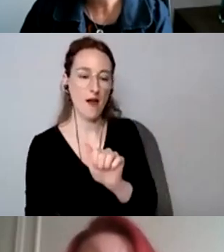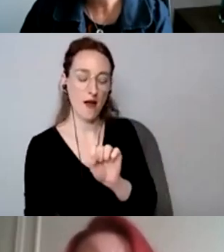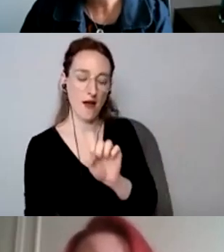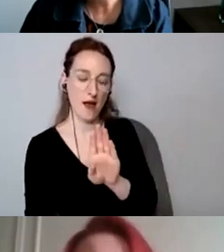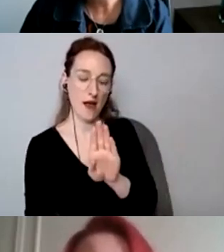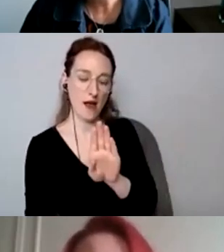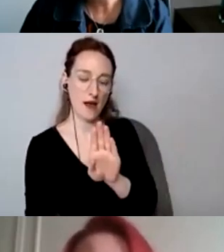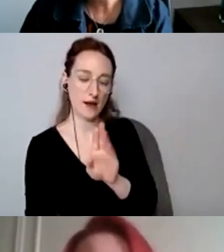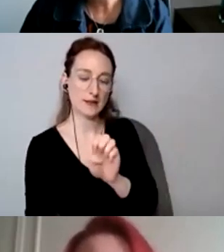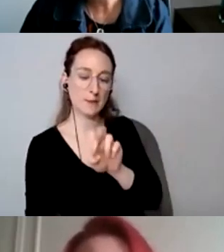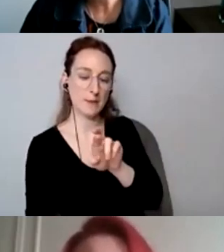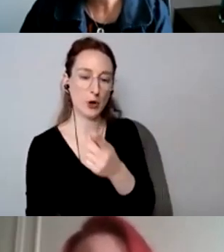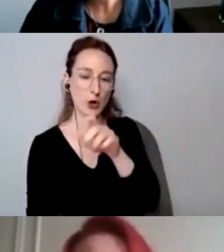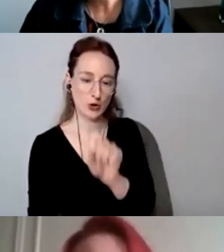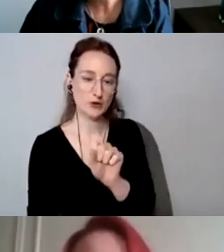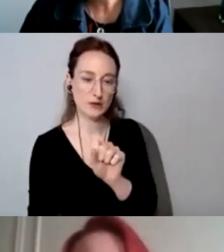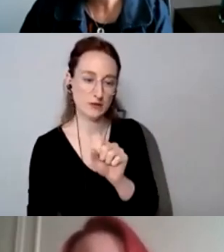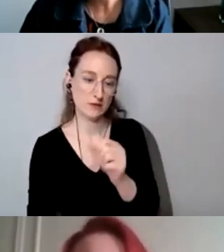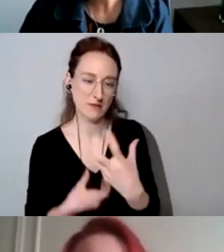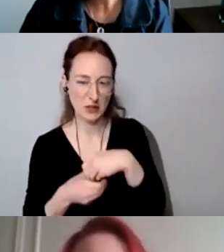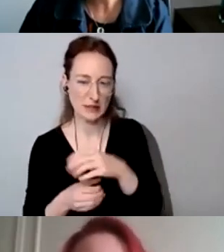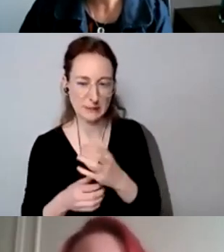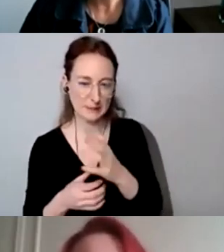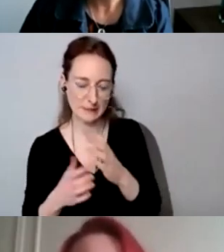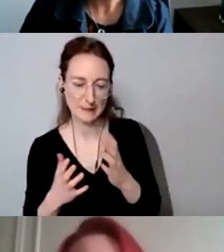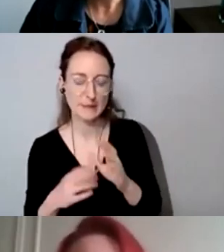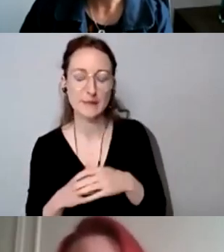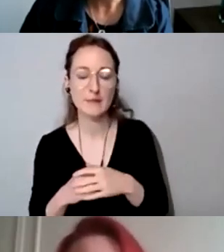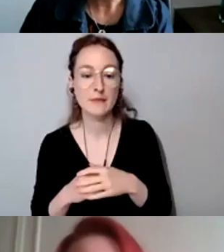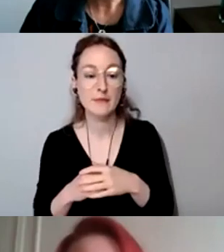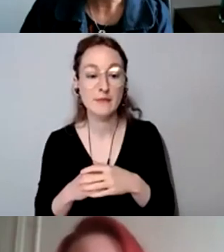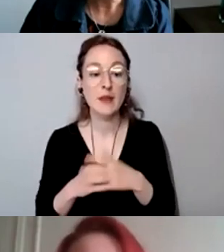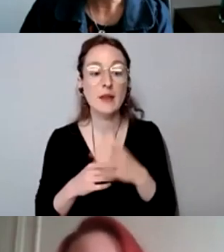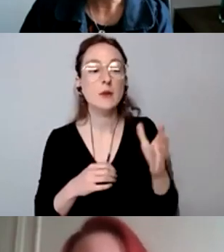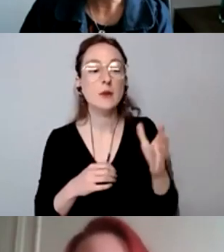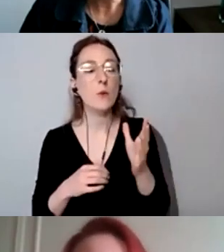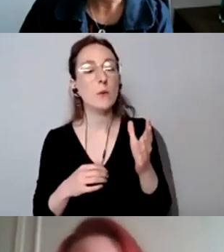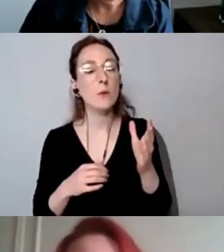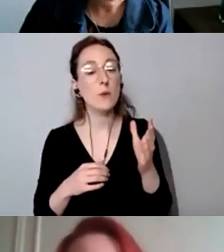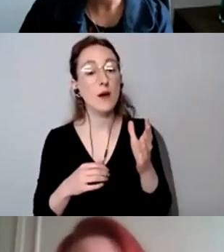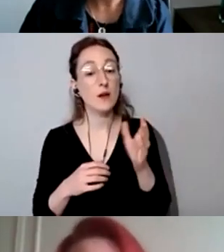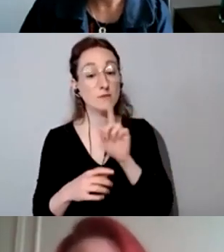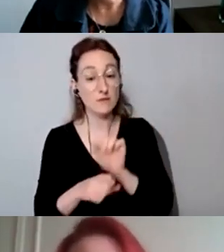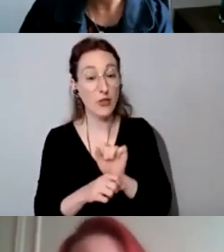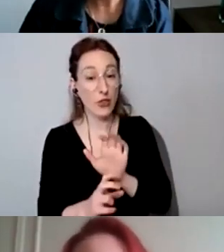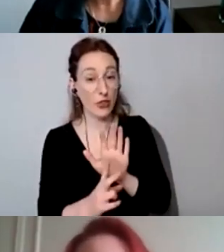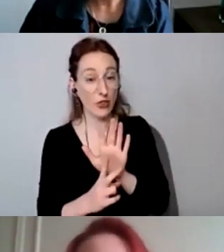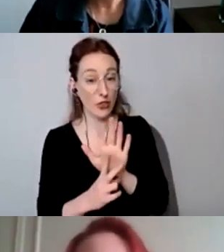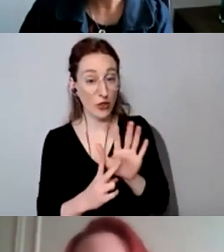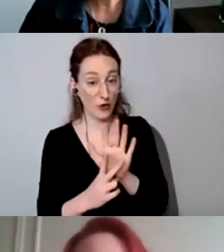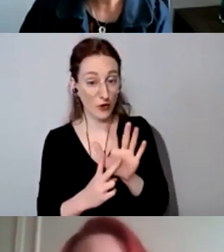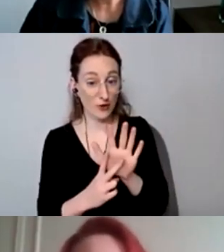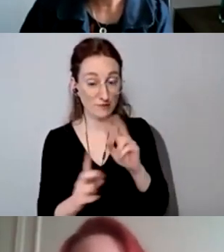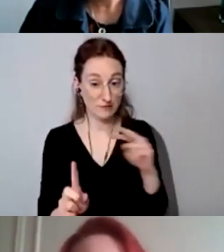As Kira said, their work is truly intersectional. So it kind of goes beyond those limits of including people with